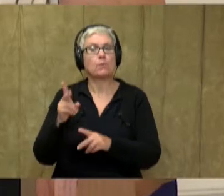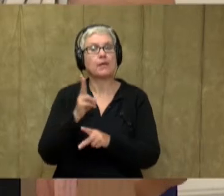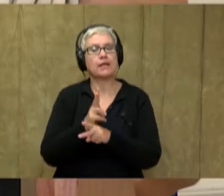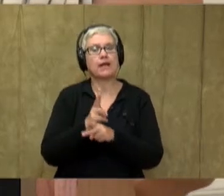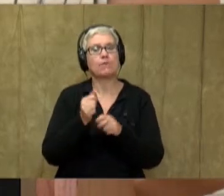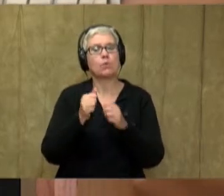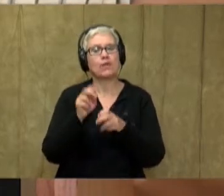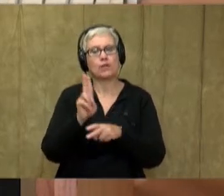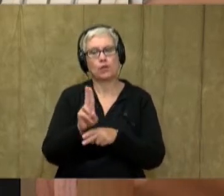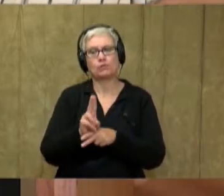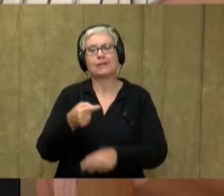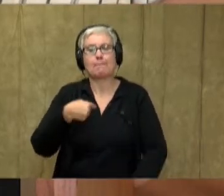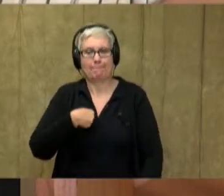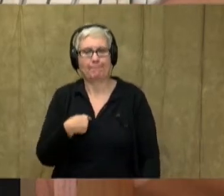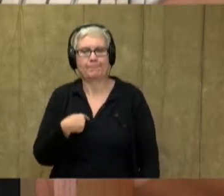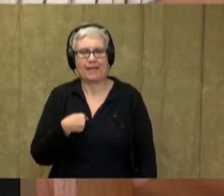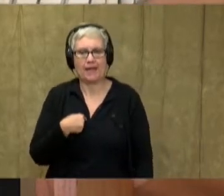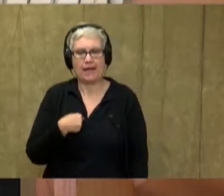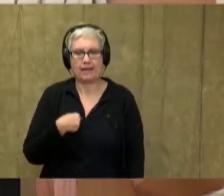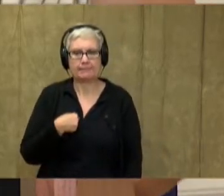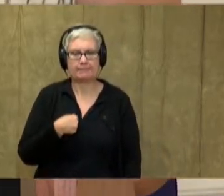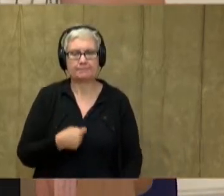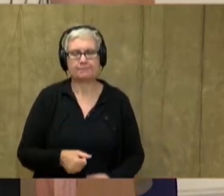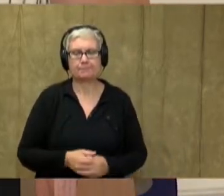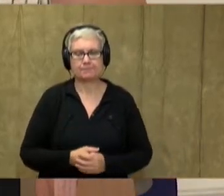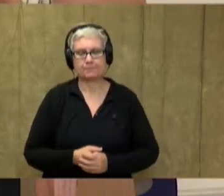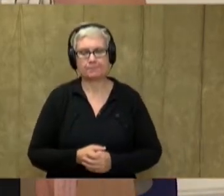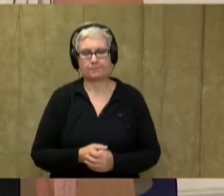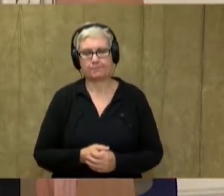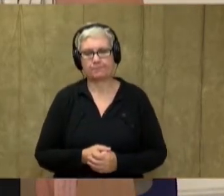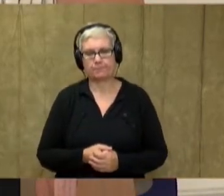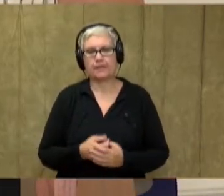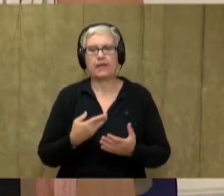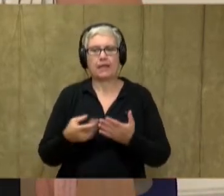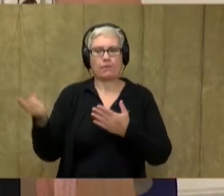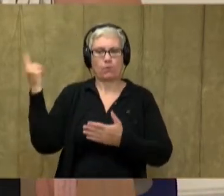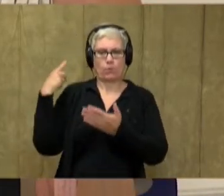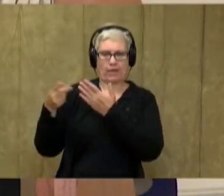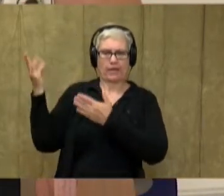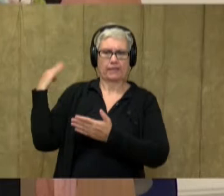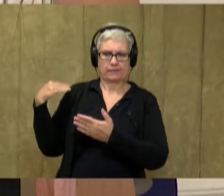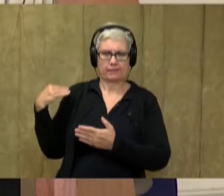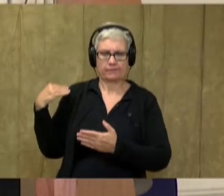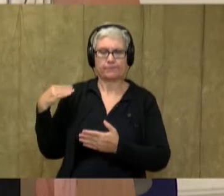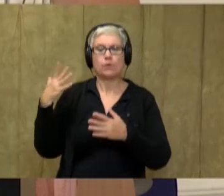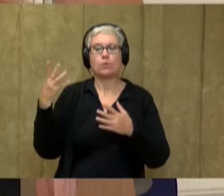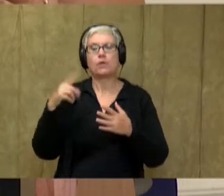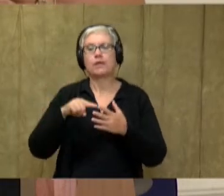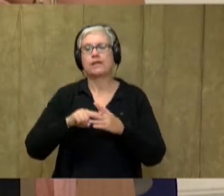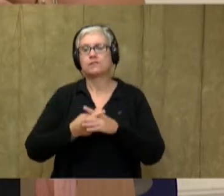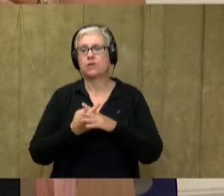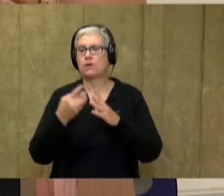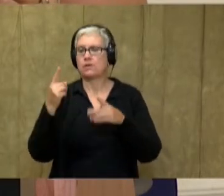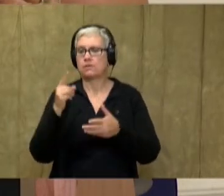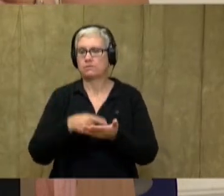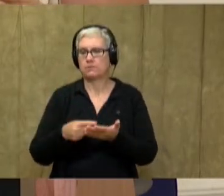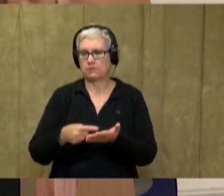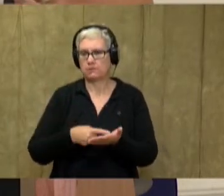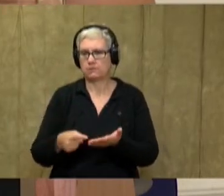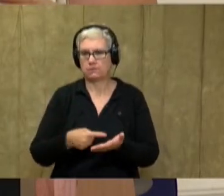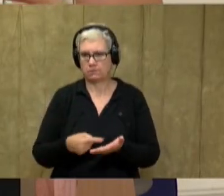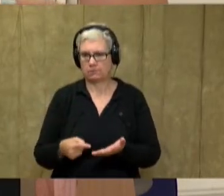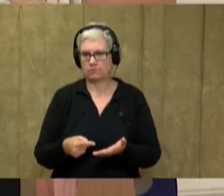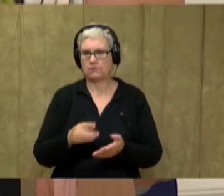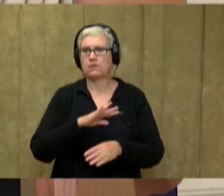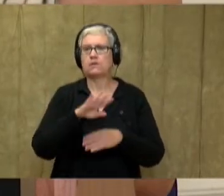that. Now, in the past few weeks, we have begun discussing all